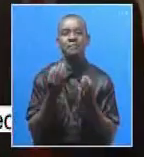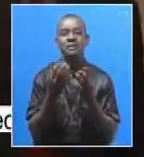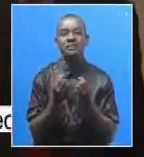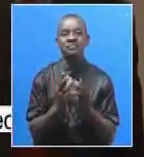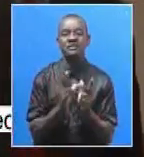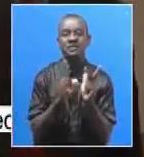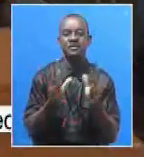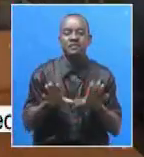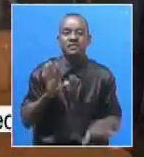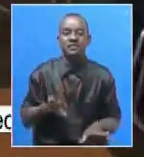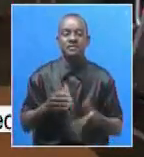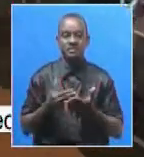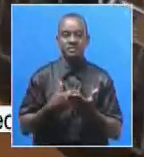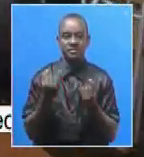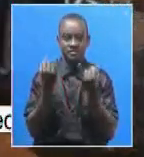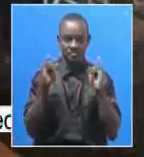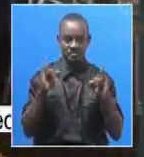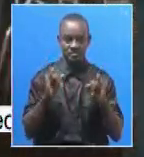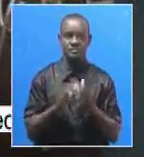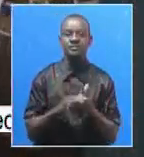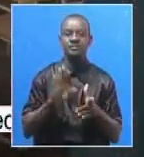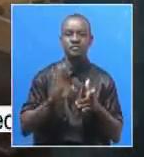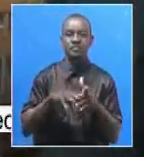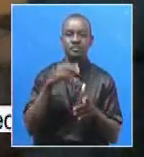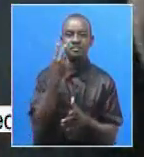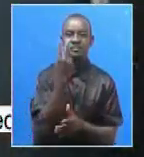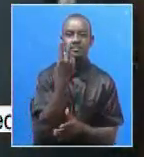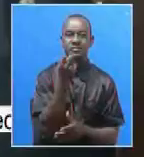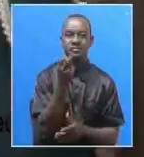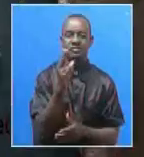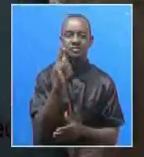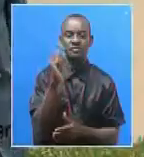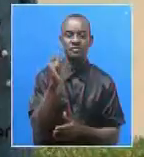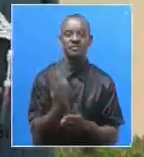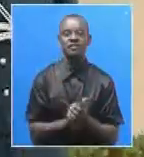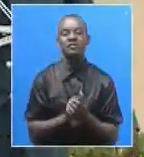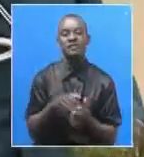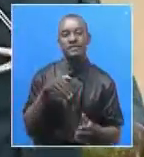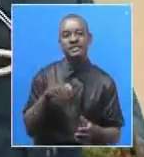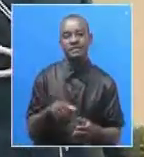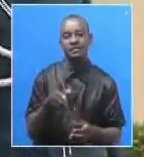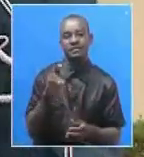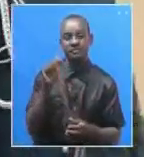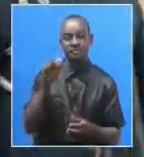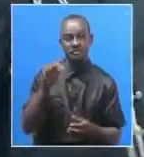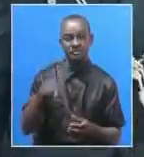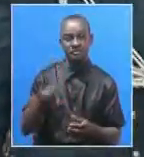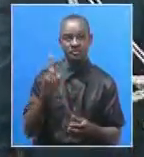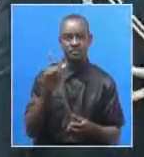before independence, is situated about 20 kilometers south of Rundu in the Kavango region.